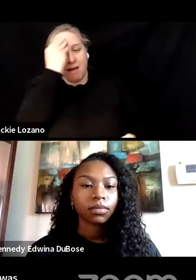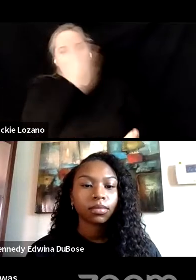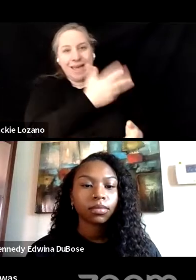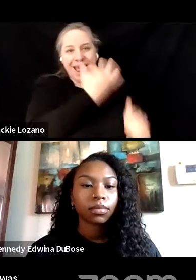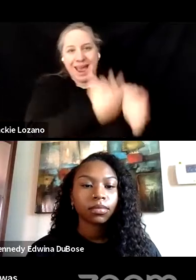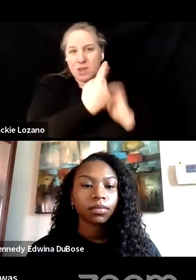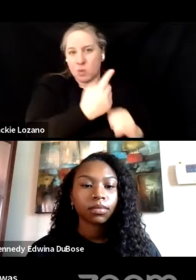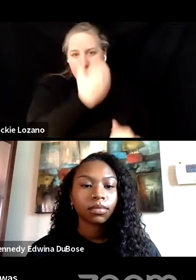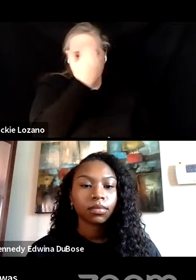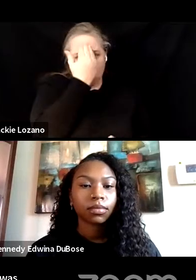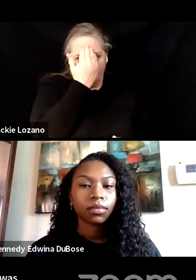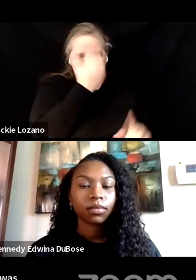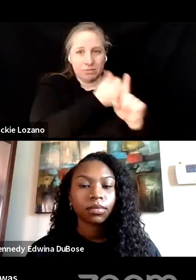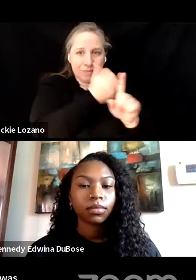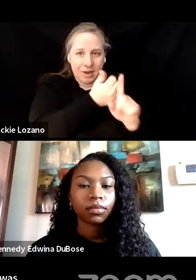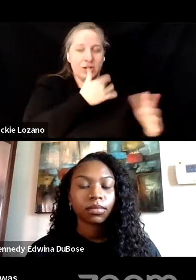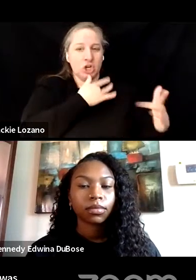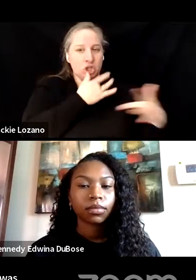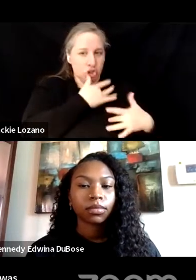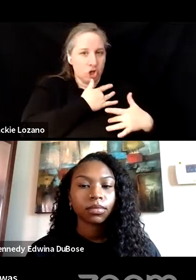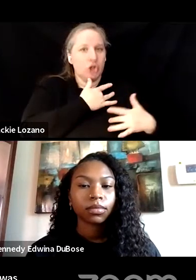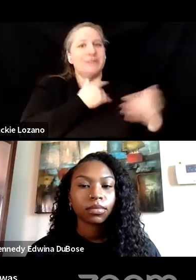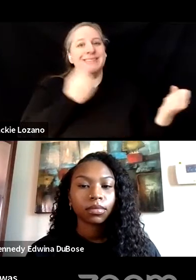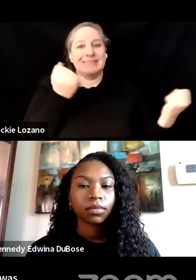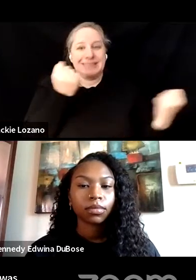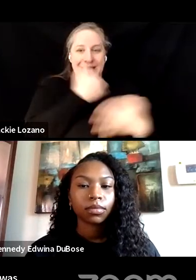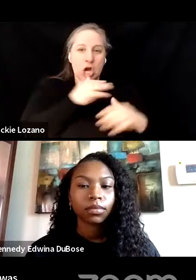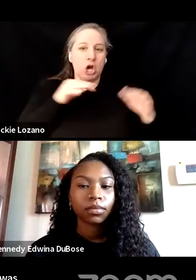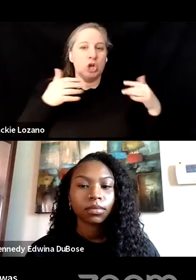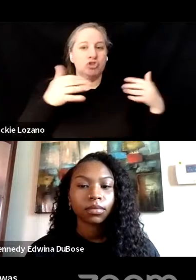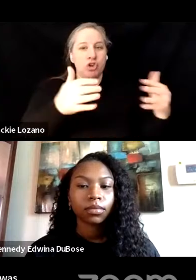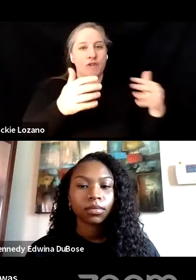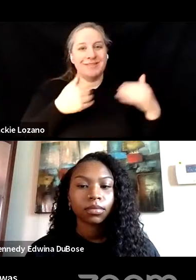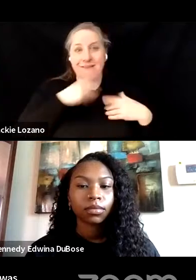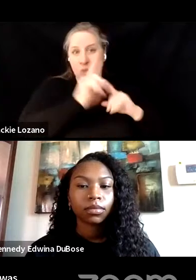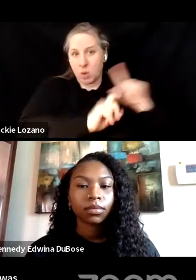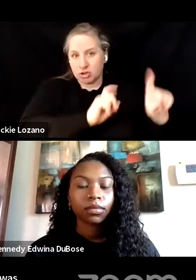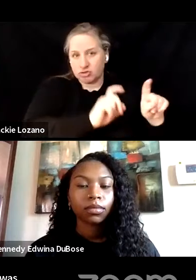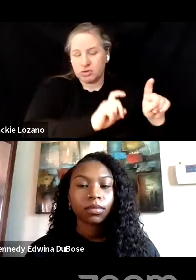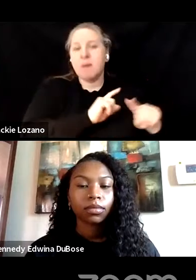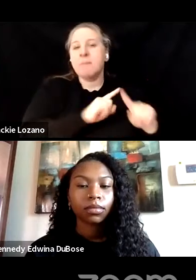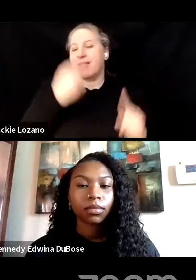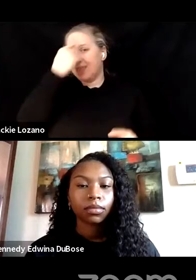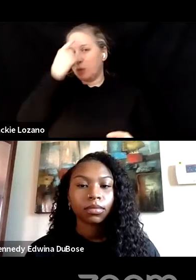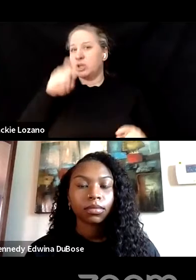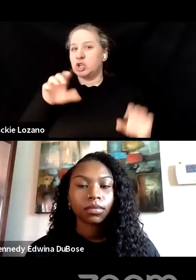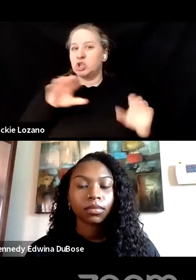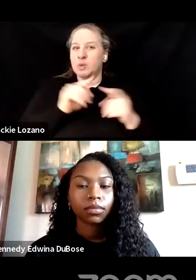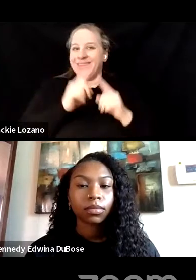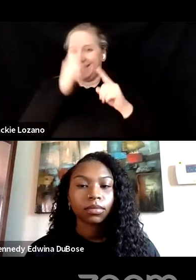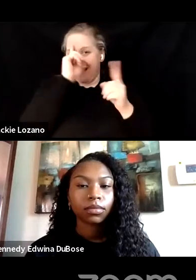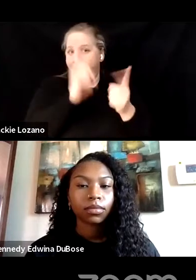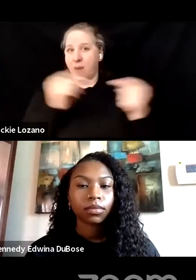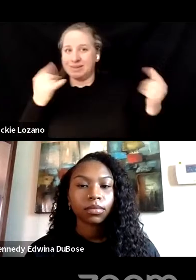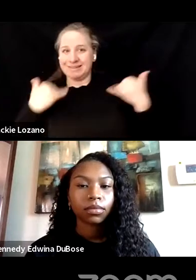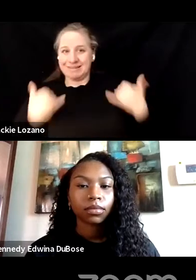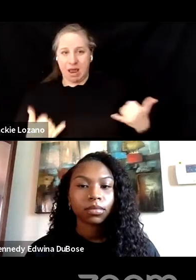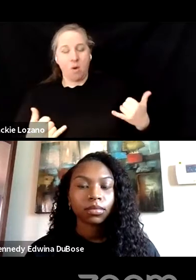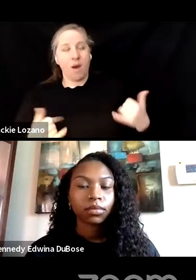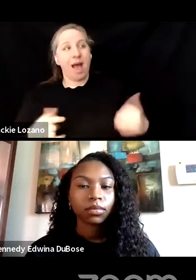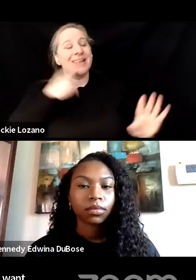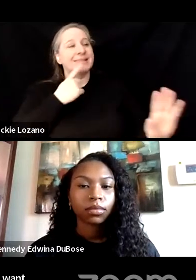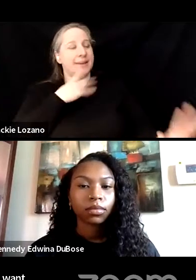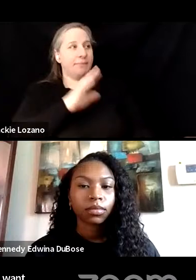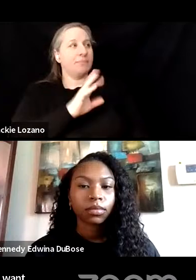know that you were concerned or you were scared or you're nervous or you have questions. But I think we need to do the exact opposite. I think we need to say, I hear